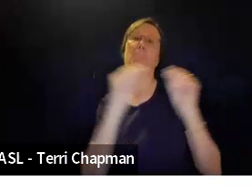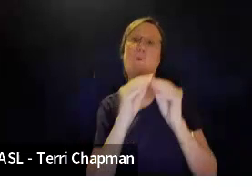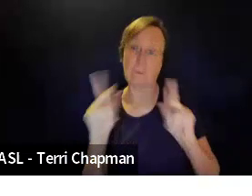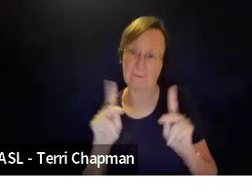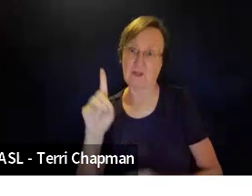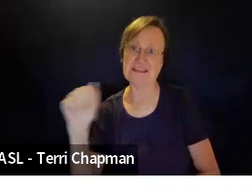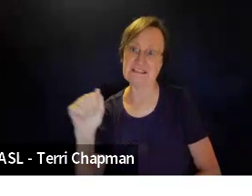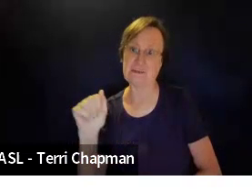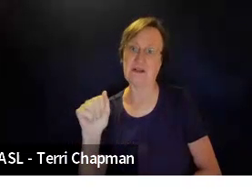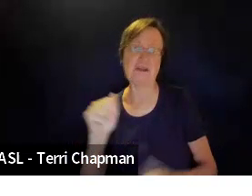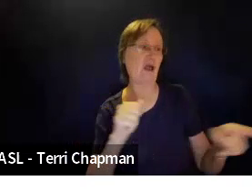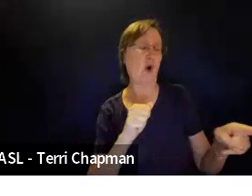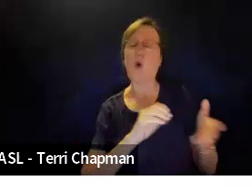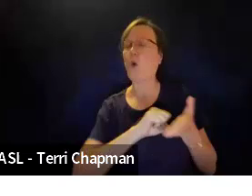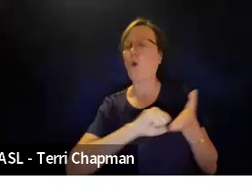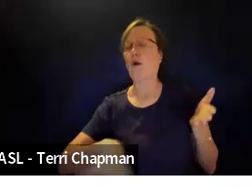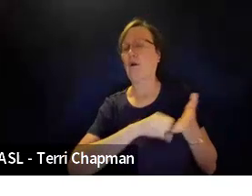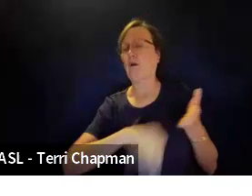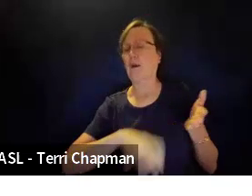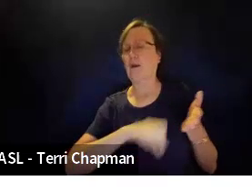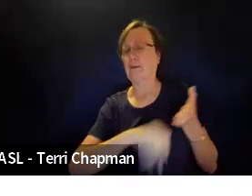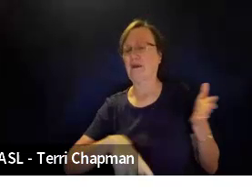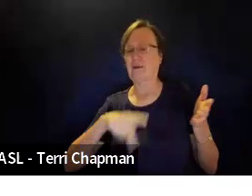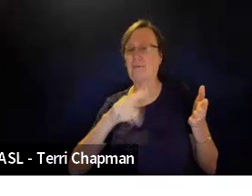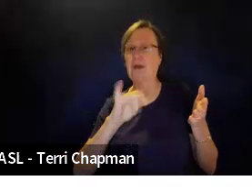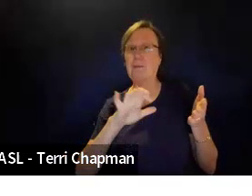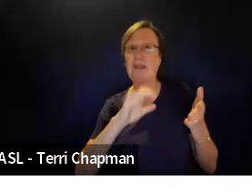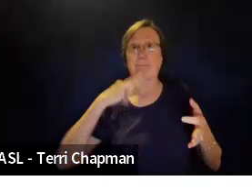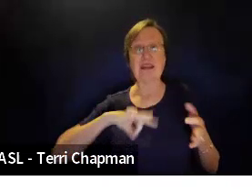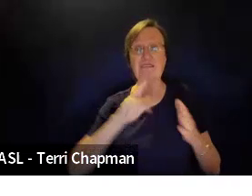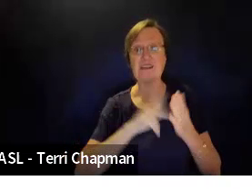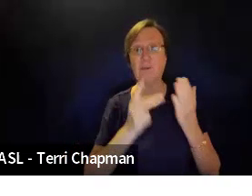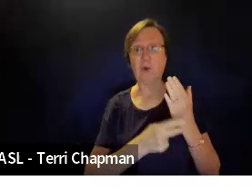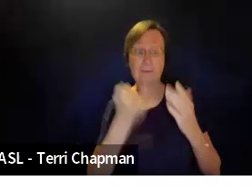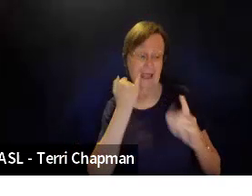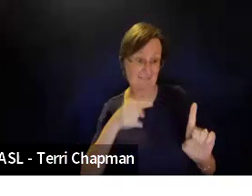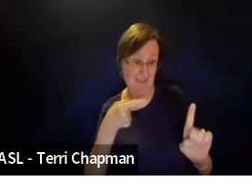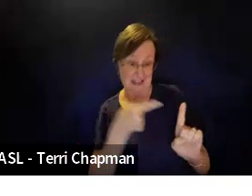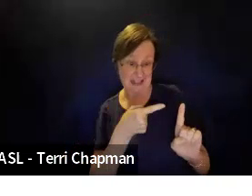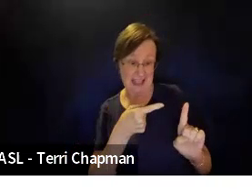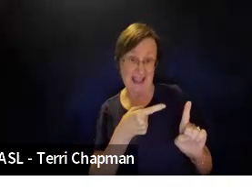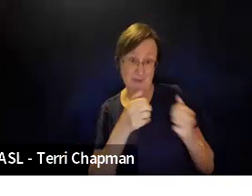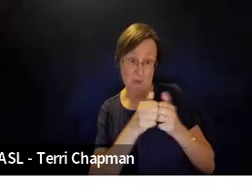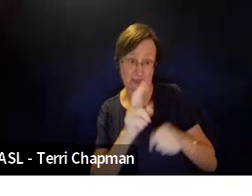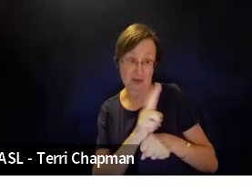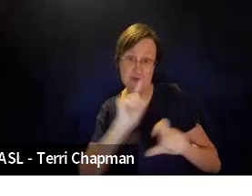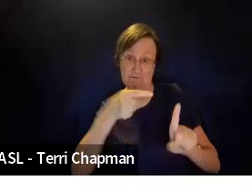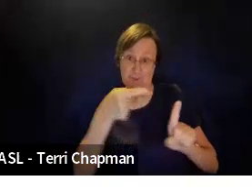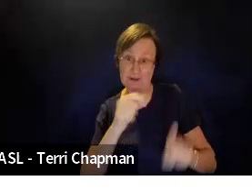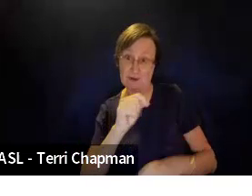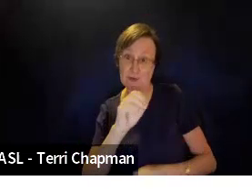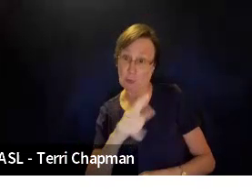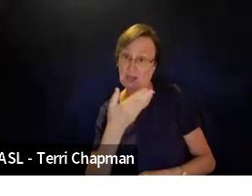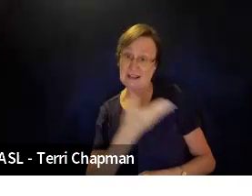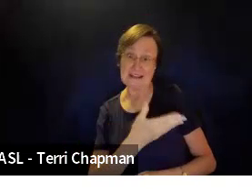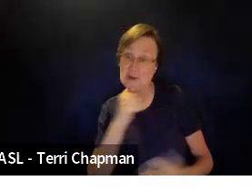being removed from a public benefits program. If the public policy aim surrounding the use of a particular tool is not